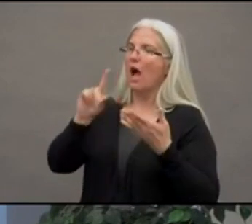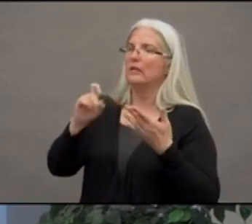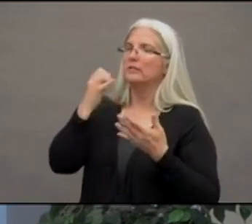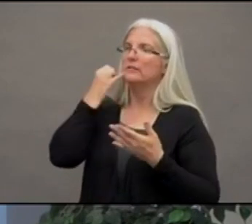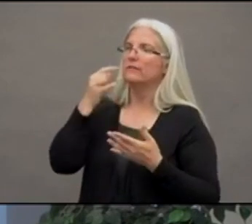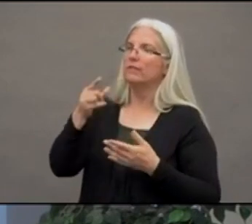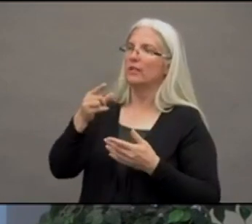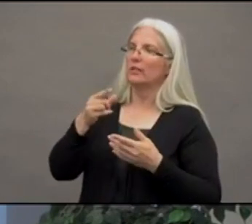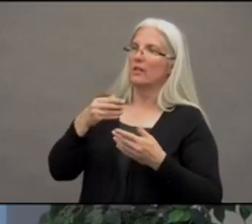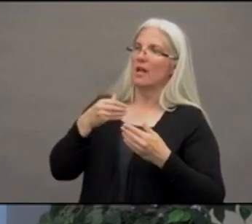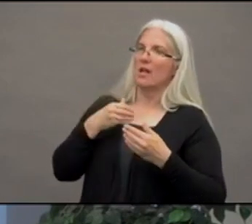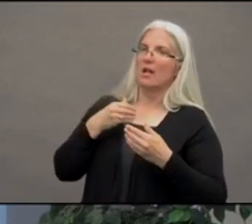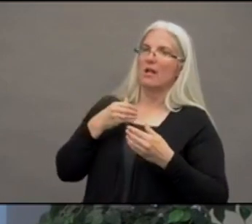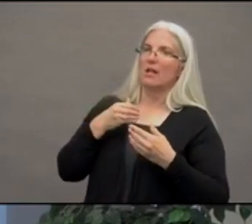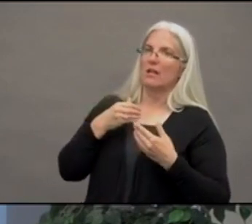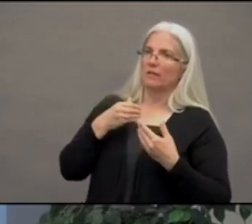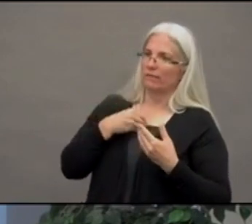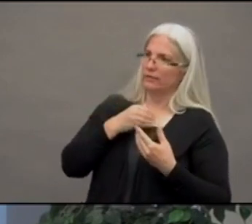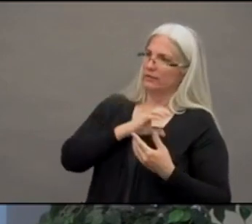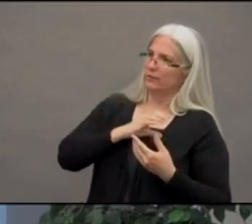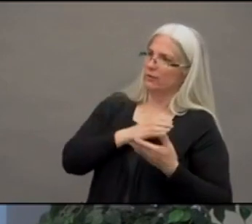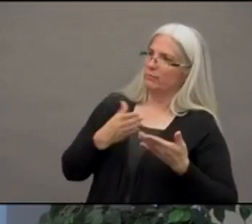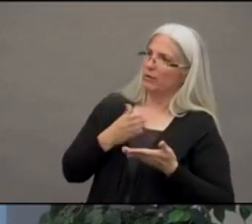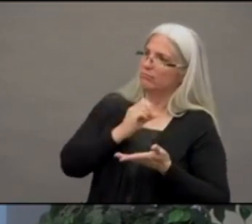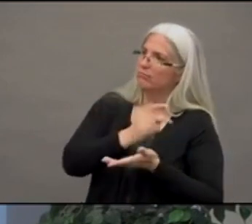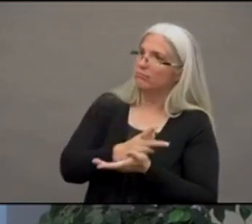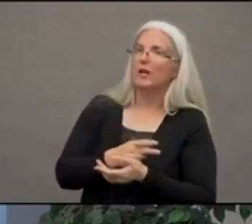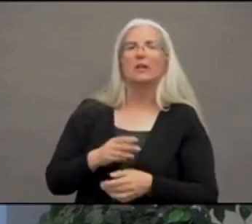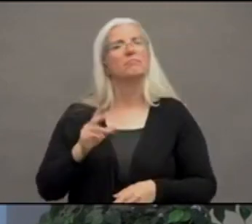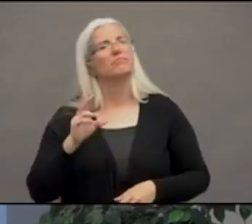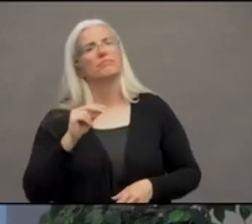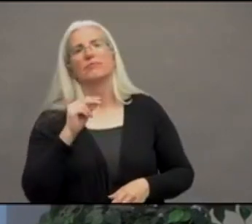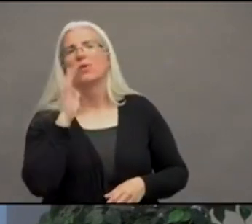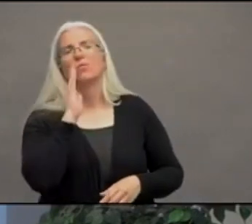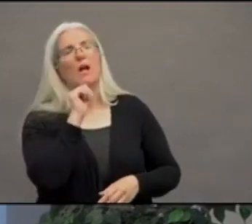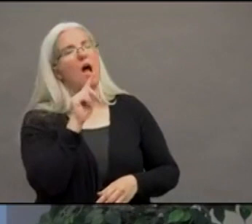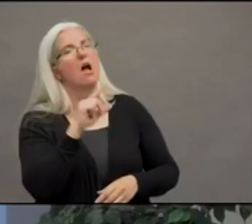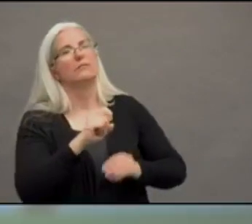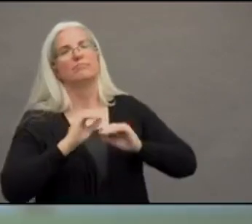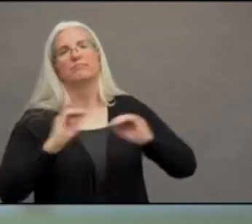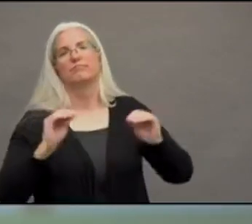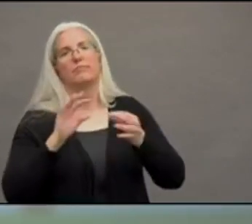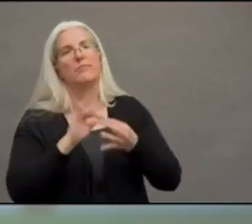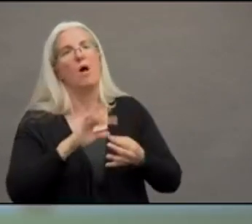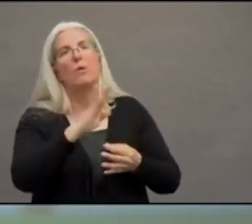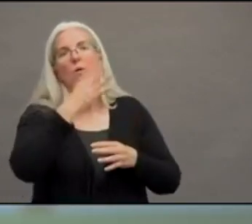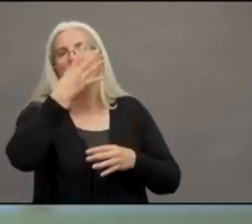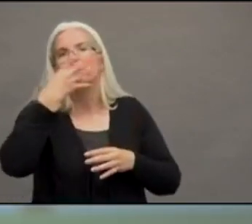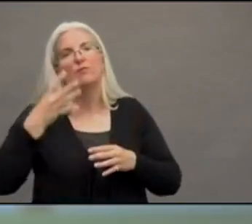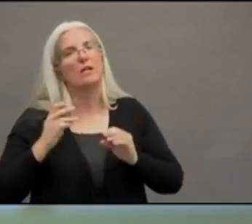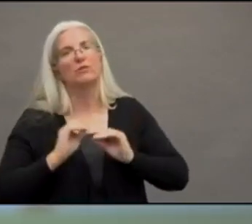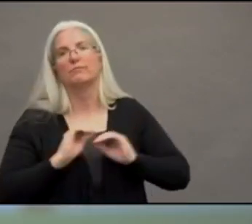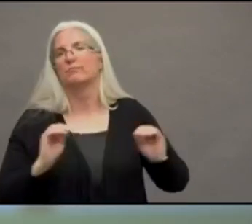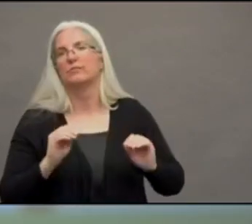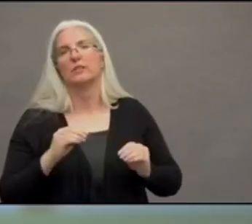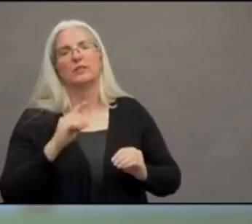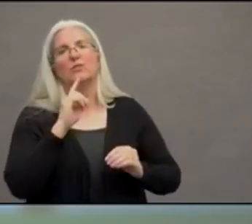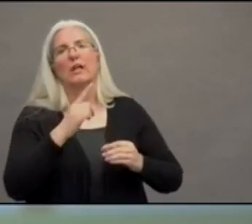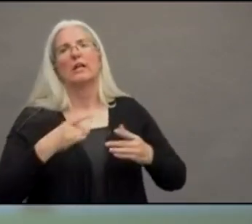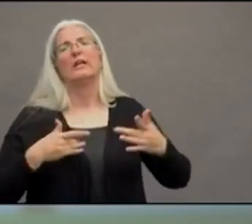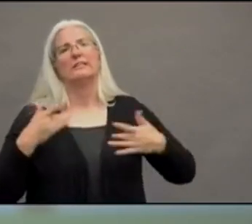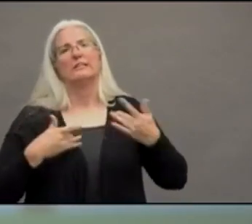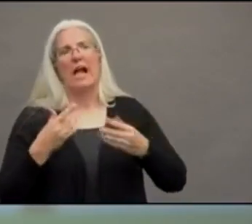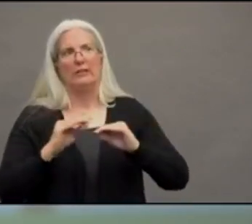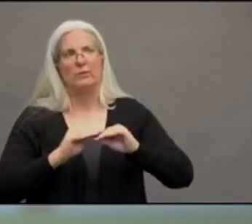No, there is no question on citizenship on the census. We are very excited to spread that message and make